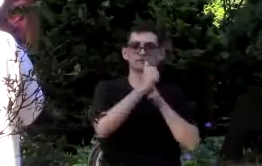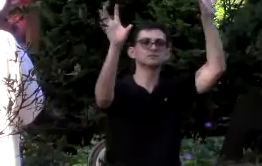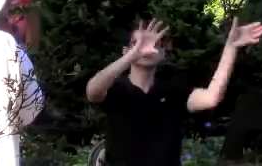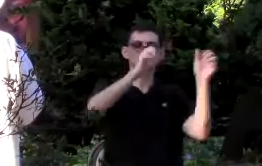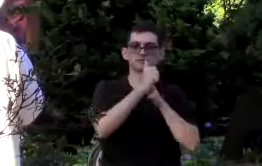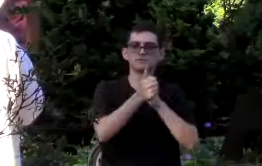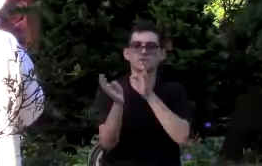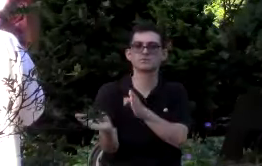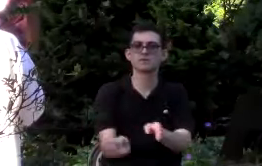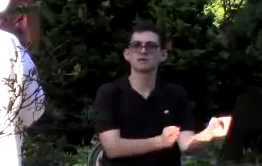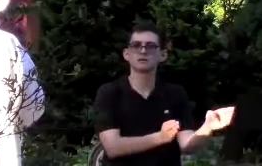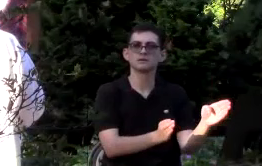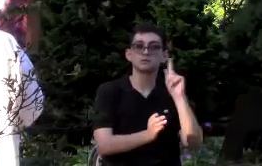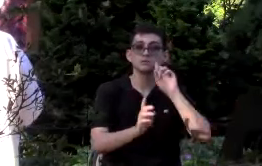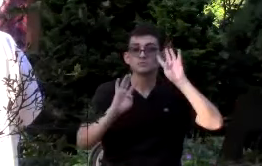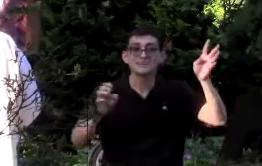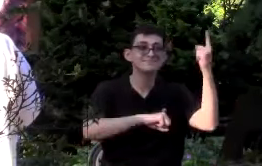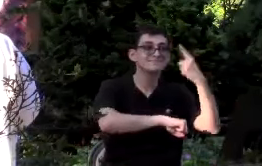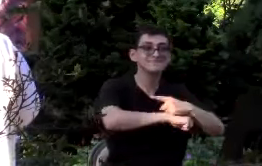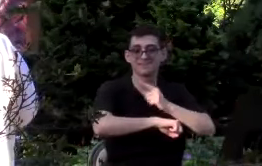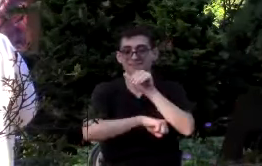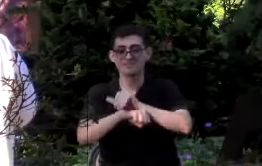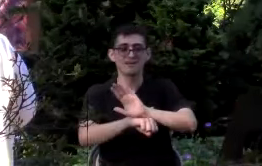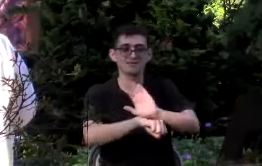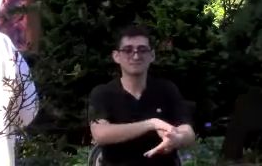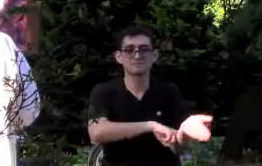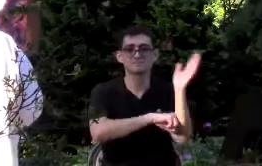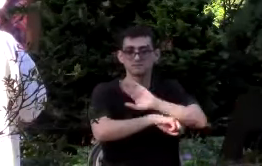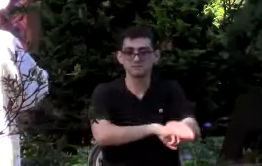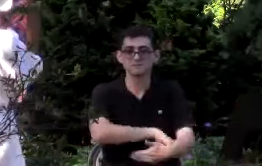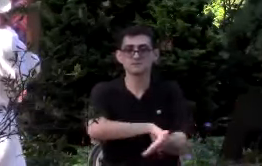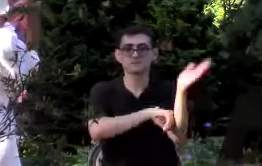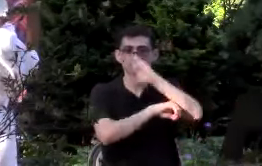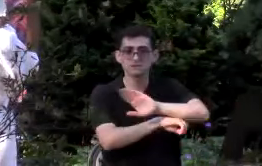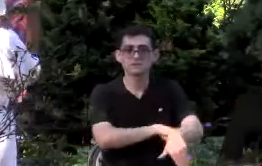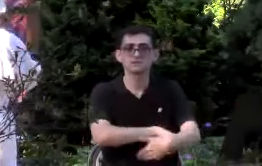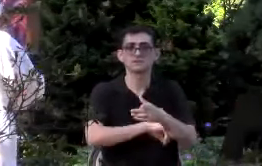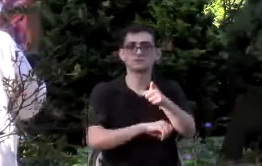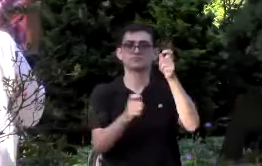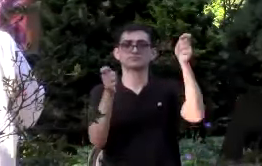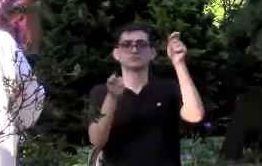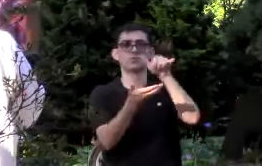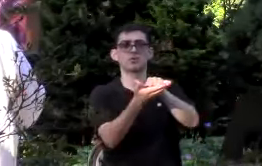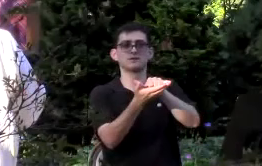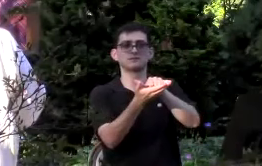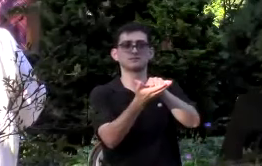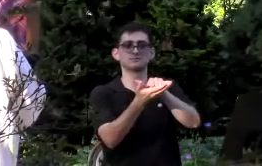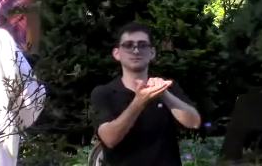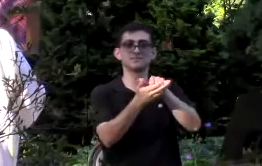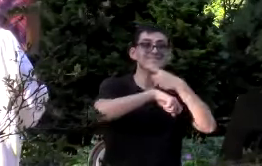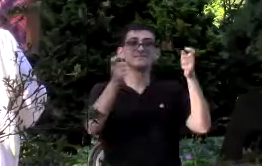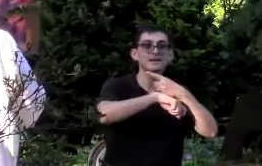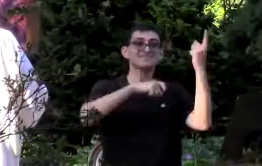You are creator of day and night, drawing light away from darkness and darkness from light, transforming day into night